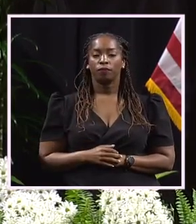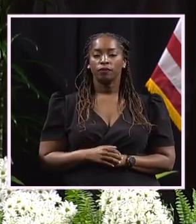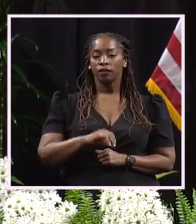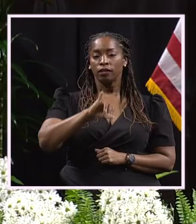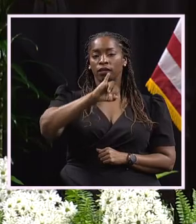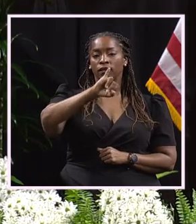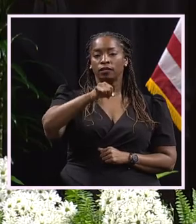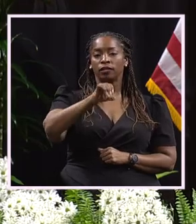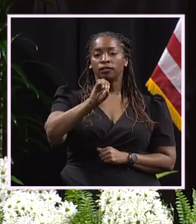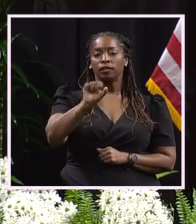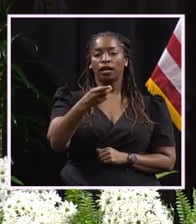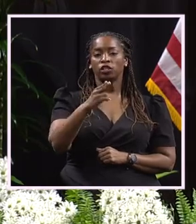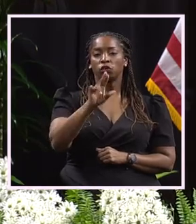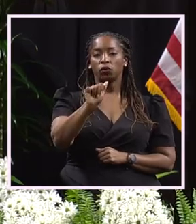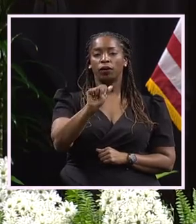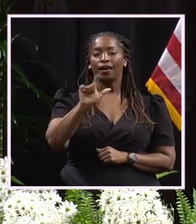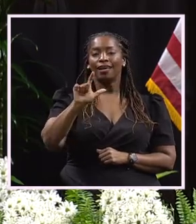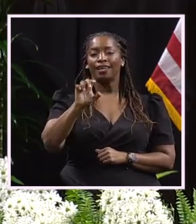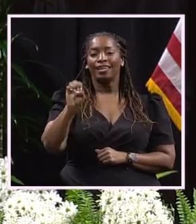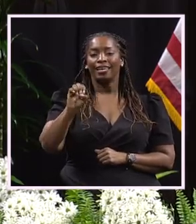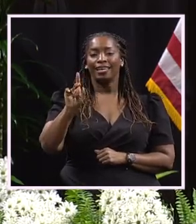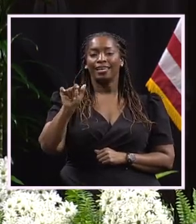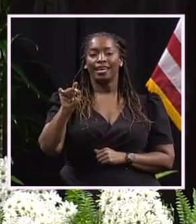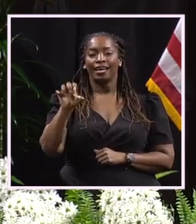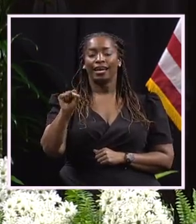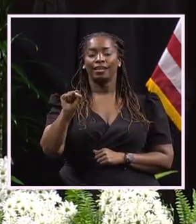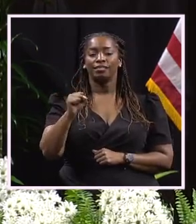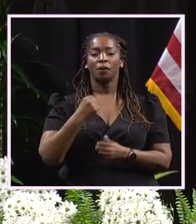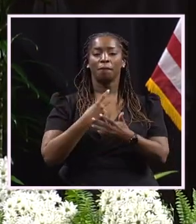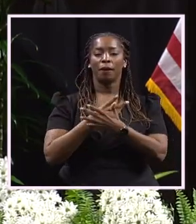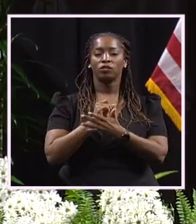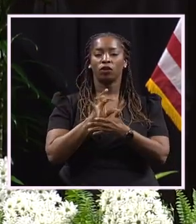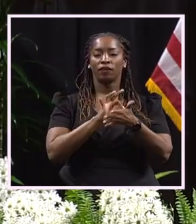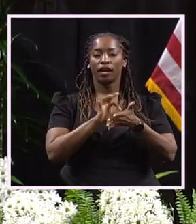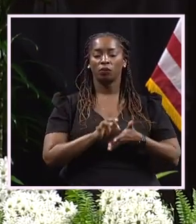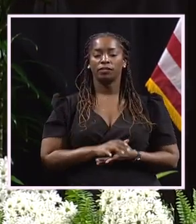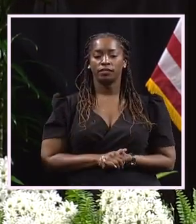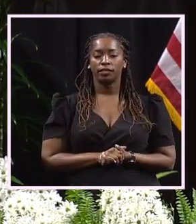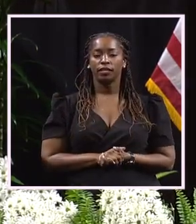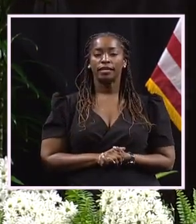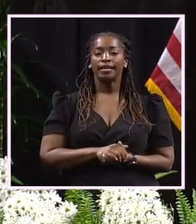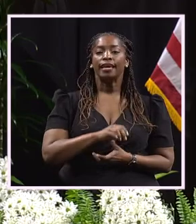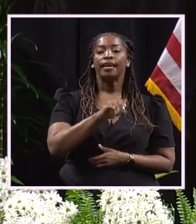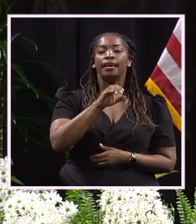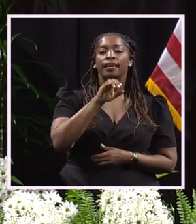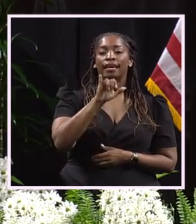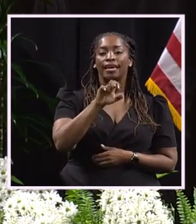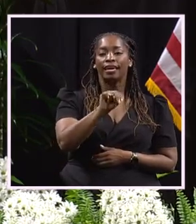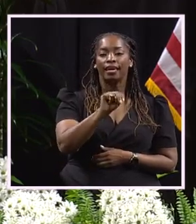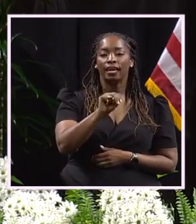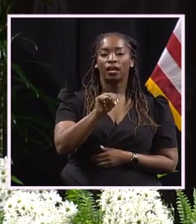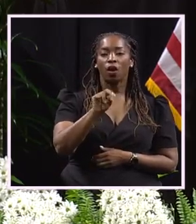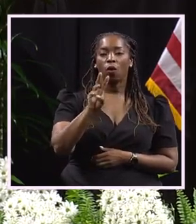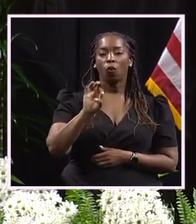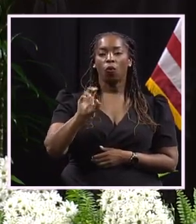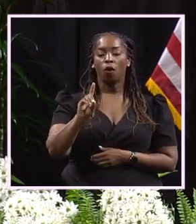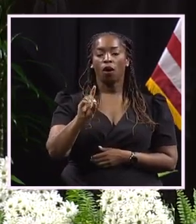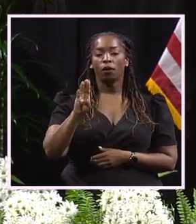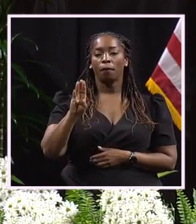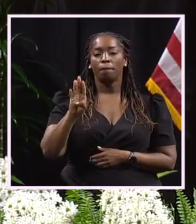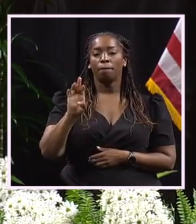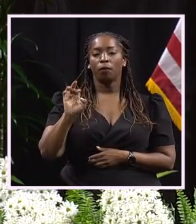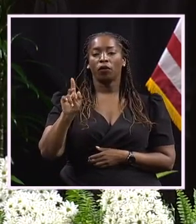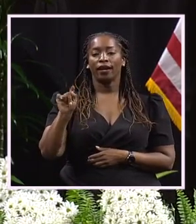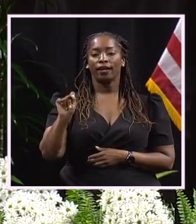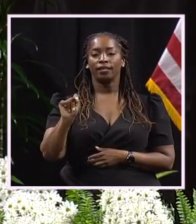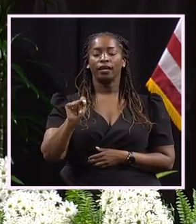Joshua Lee Cates, Master of Accountancy. Ian Ward Burkett, Master of Science.